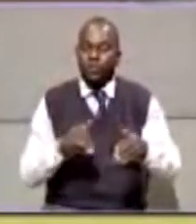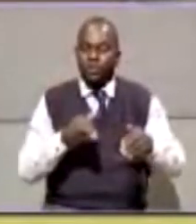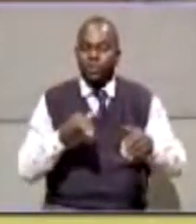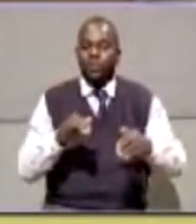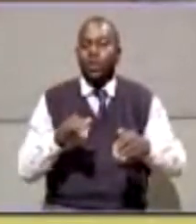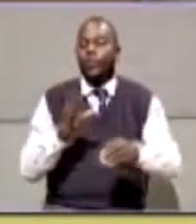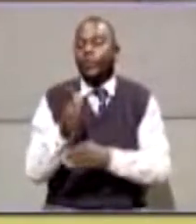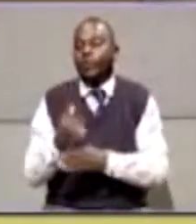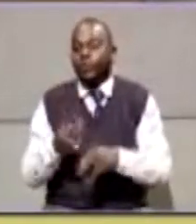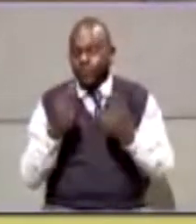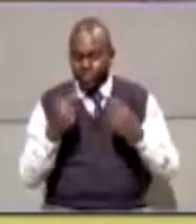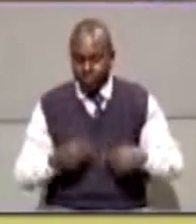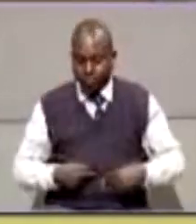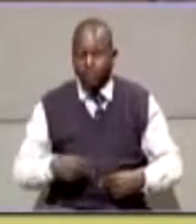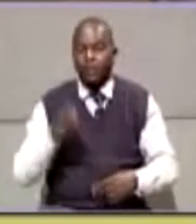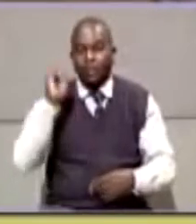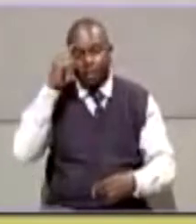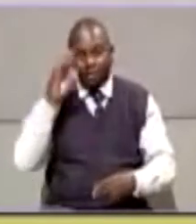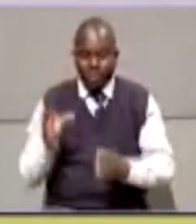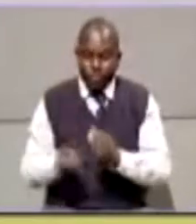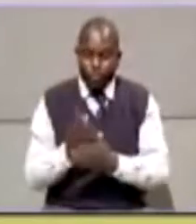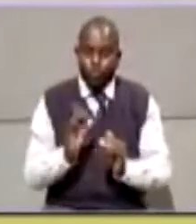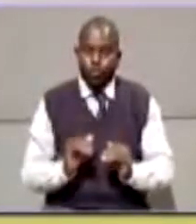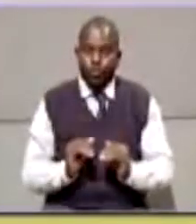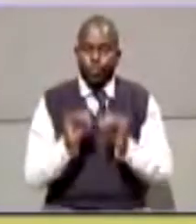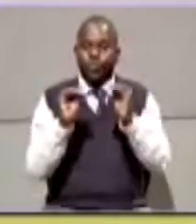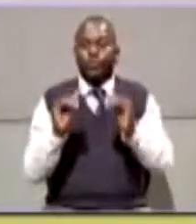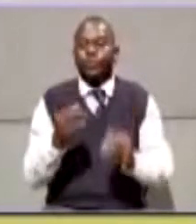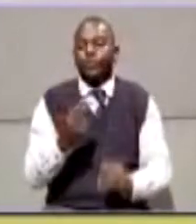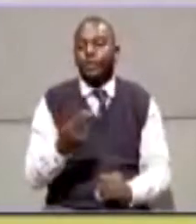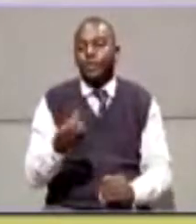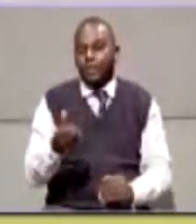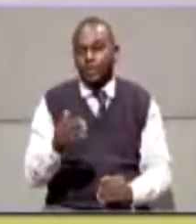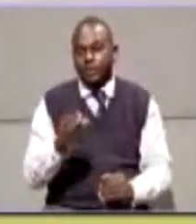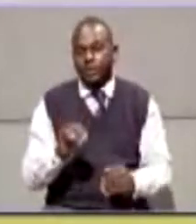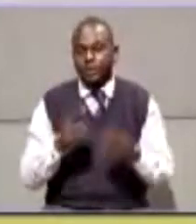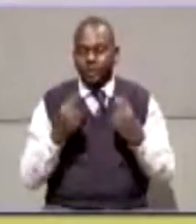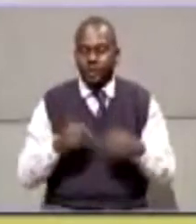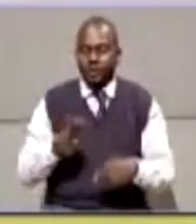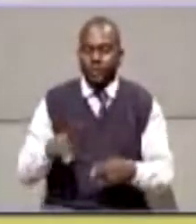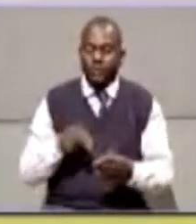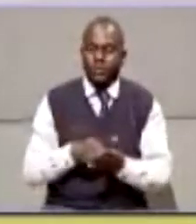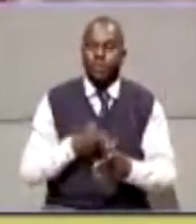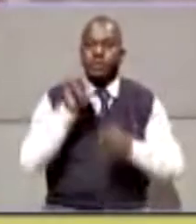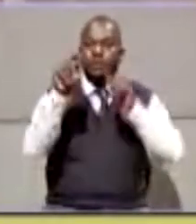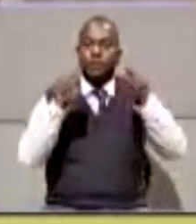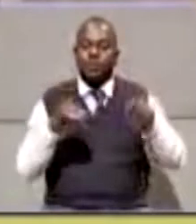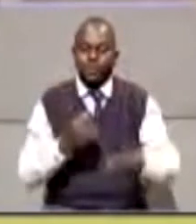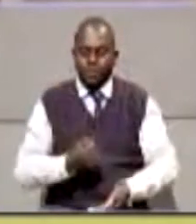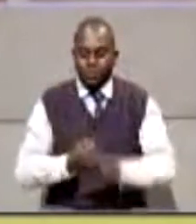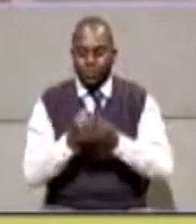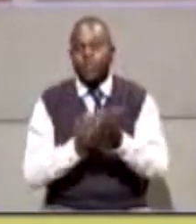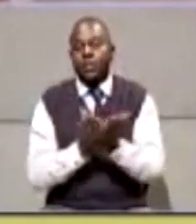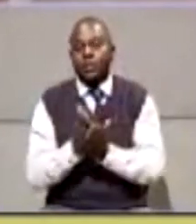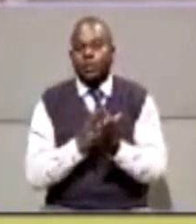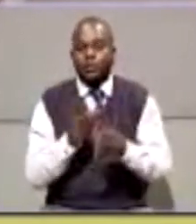to the Minister of Health, government is set to upgrade 206 health center 2s to health center 3s countrywide to improve service